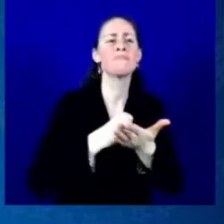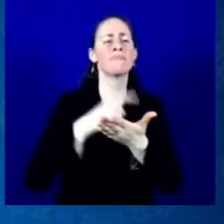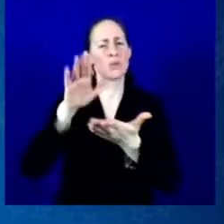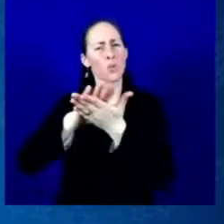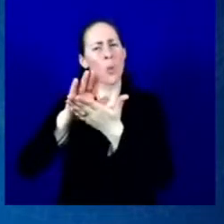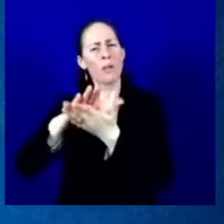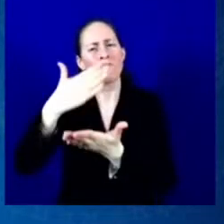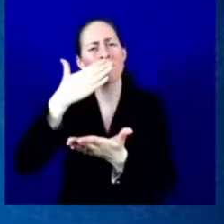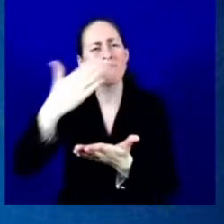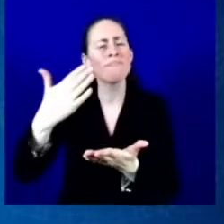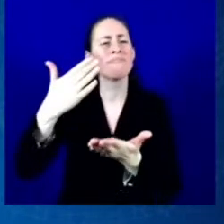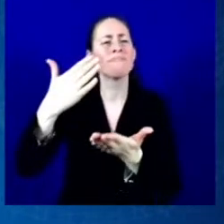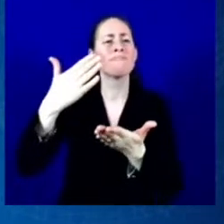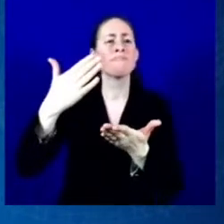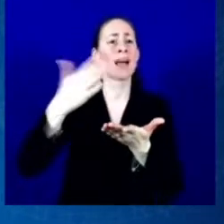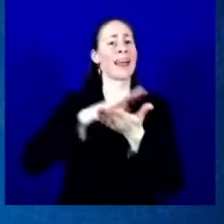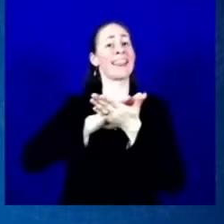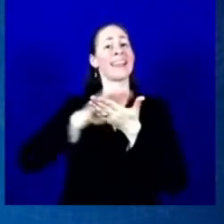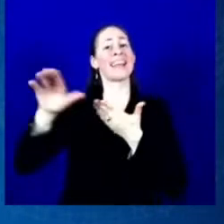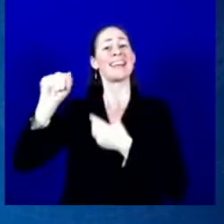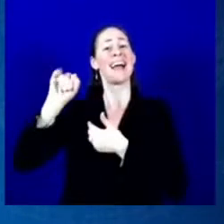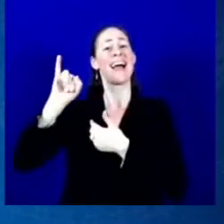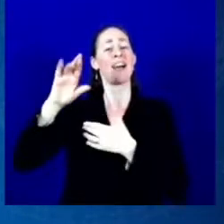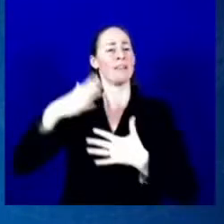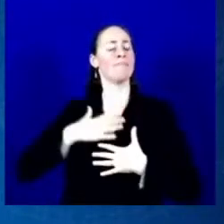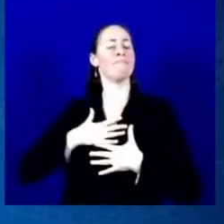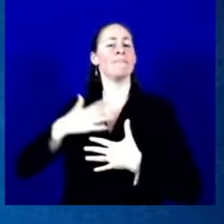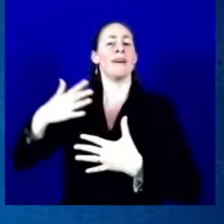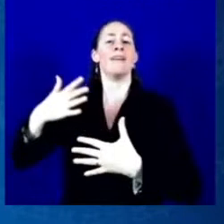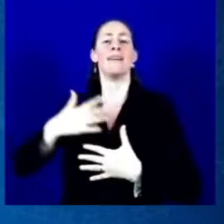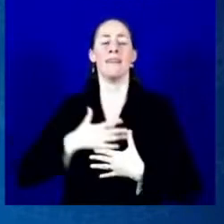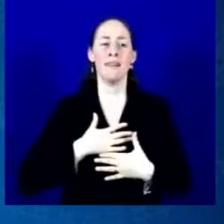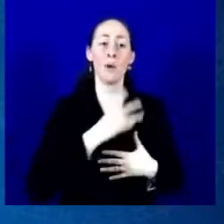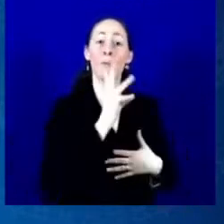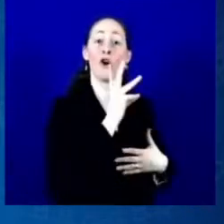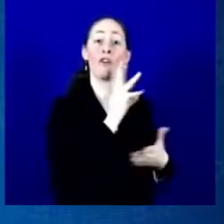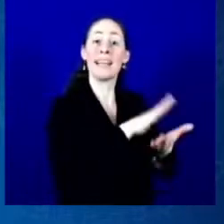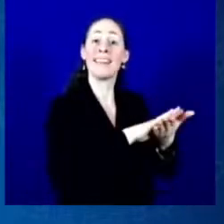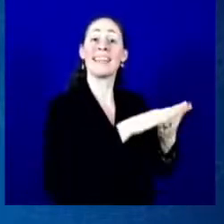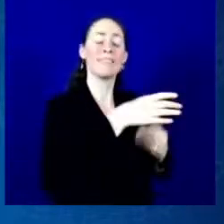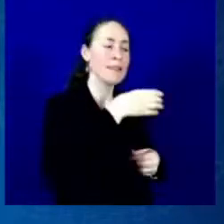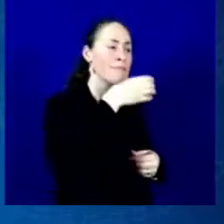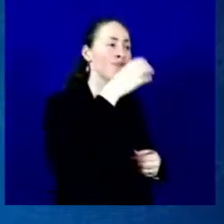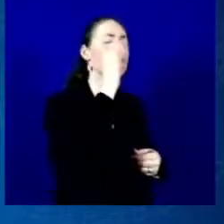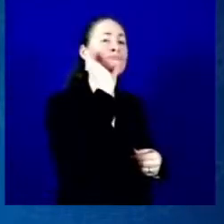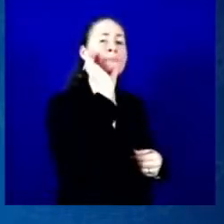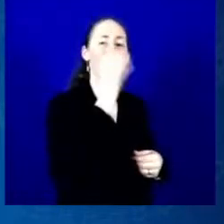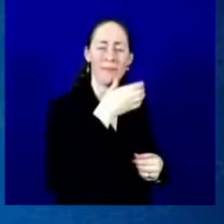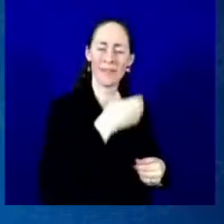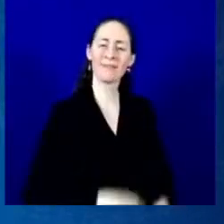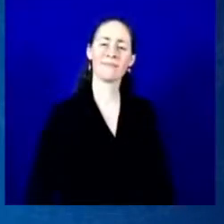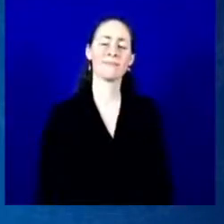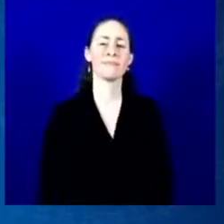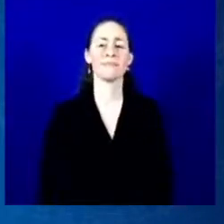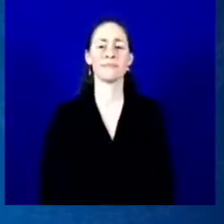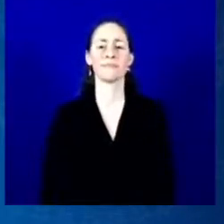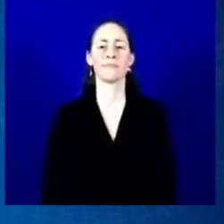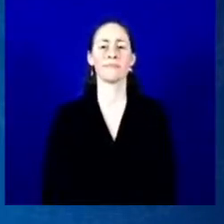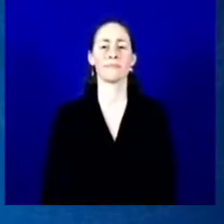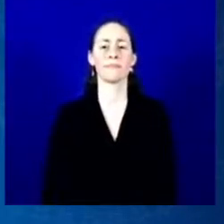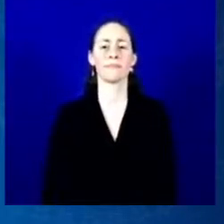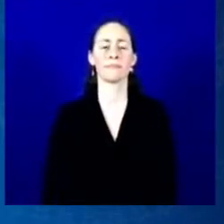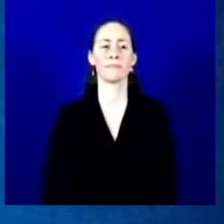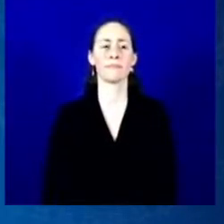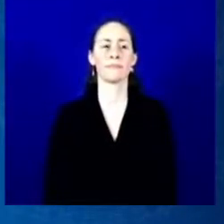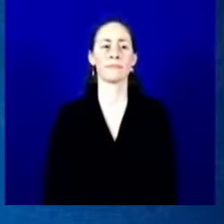down through generations because you have an access to purchase a house. Real opportunities in the lives of more Americans, Black, white,